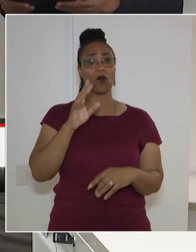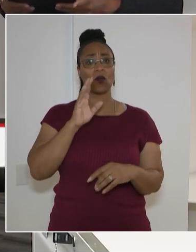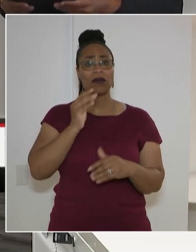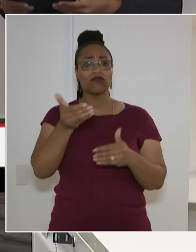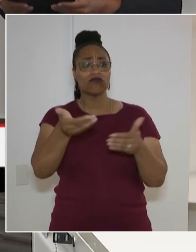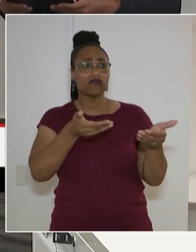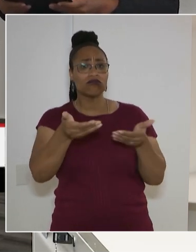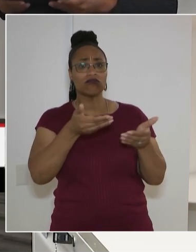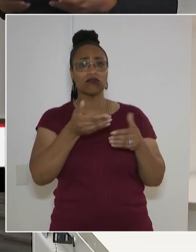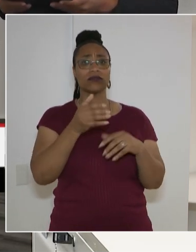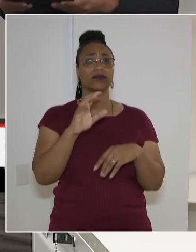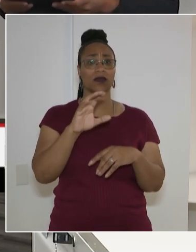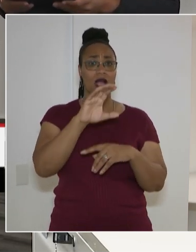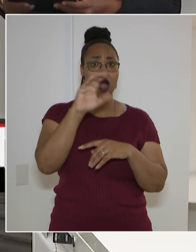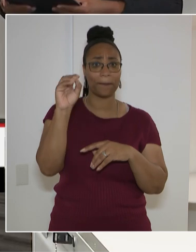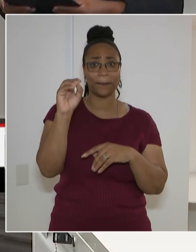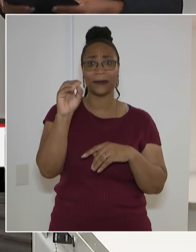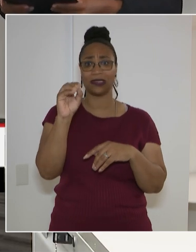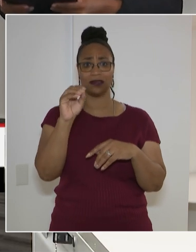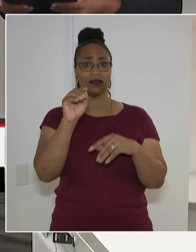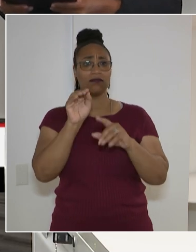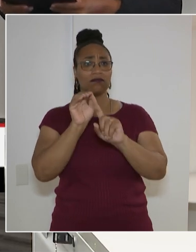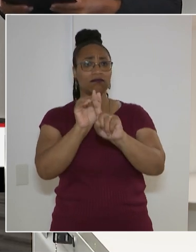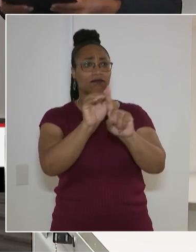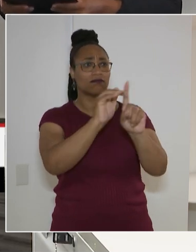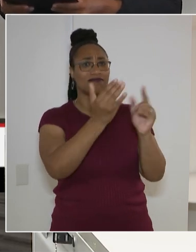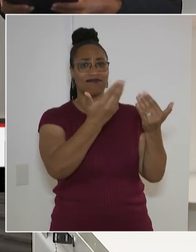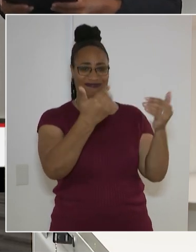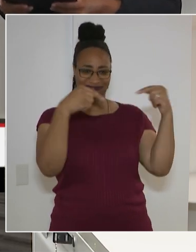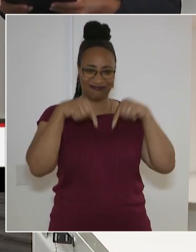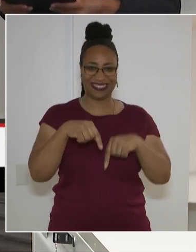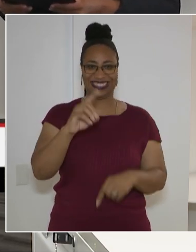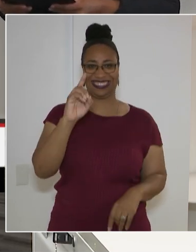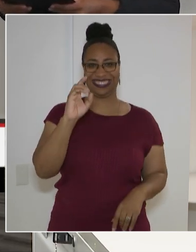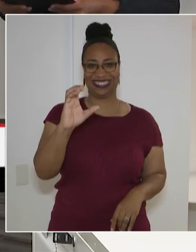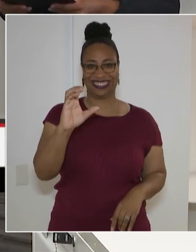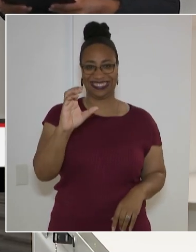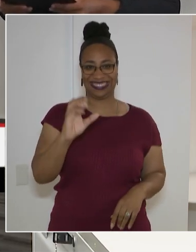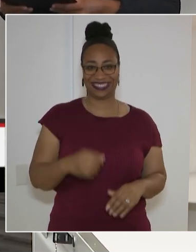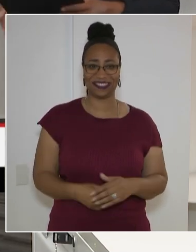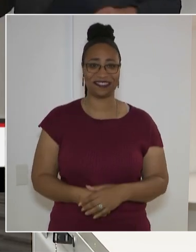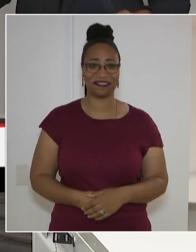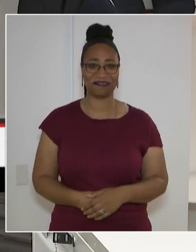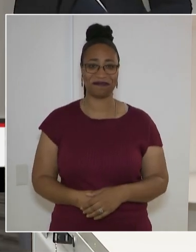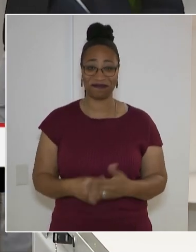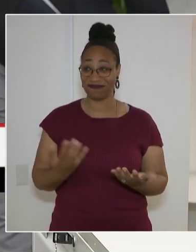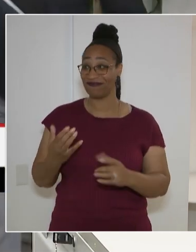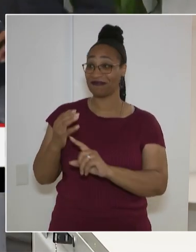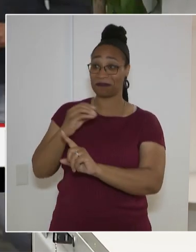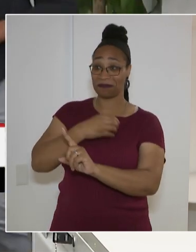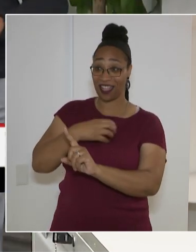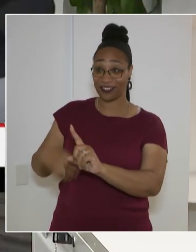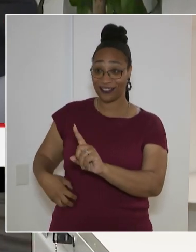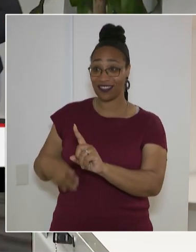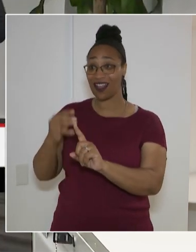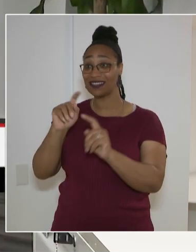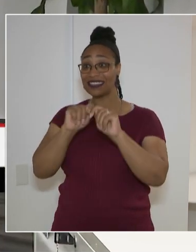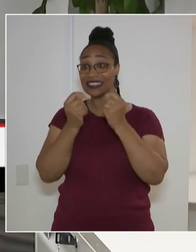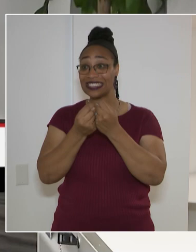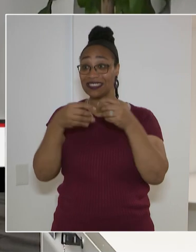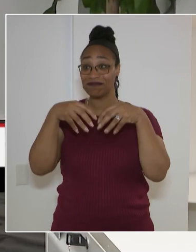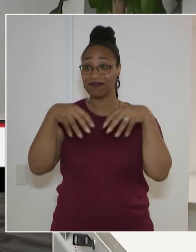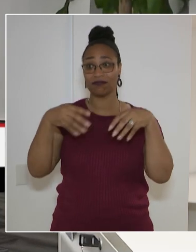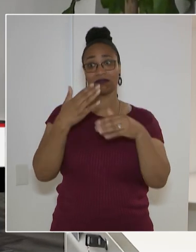talking about here. And so without further ado, I'd like to thank the mayor and her team for making this possible. Mayor Bowser. Welcome. Thank